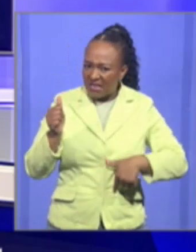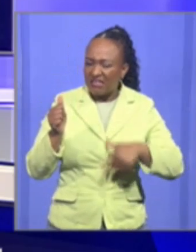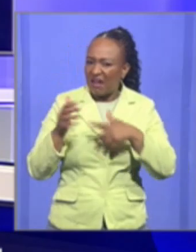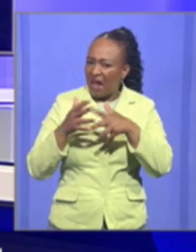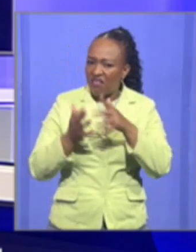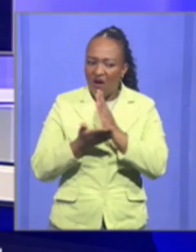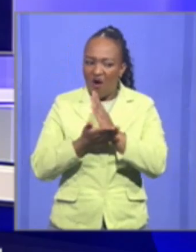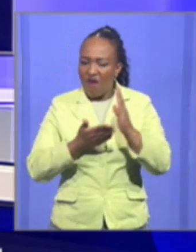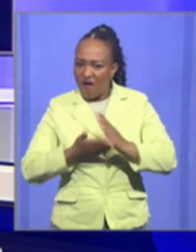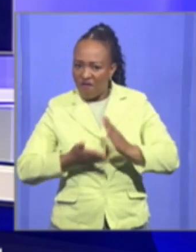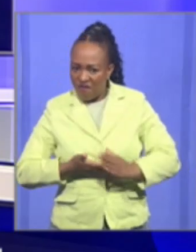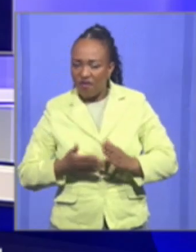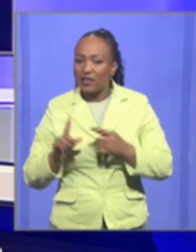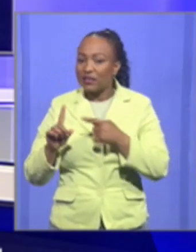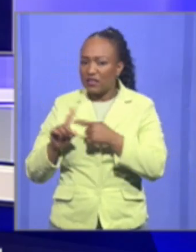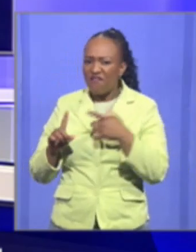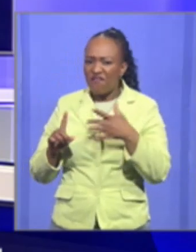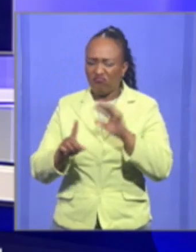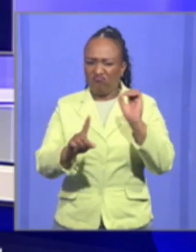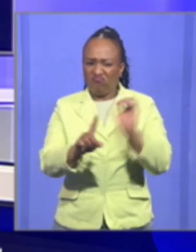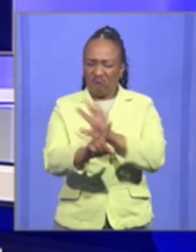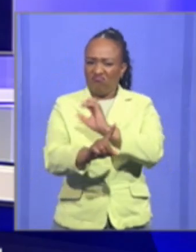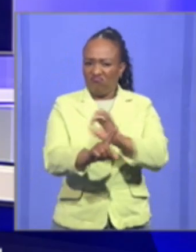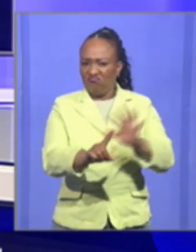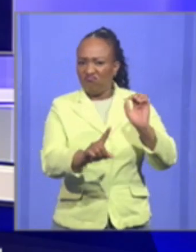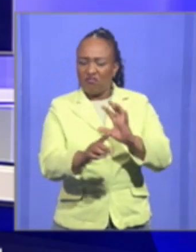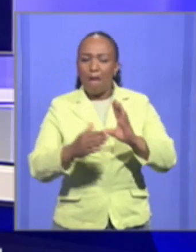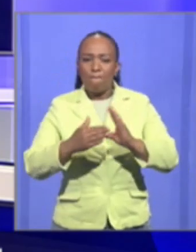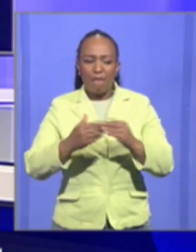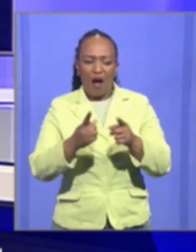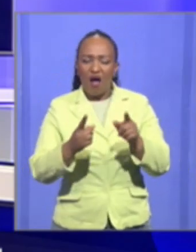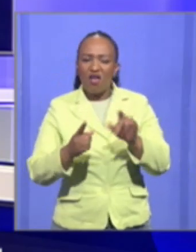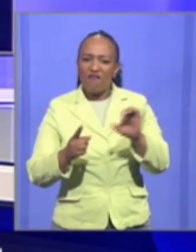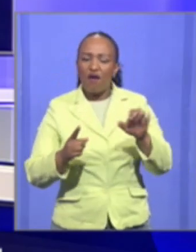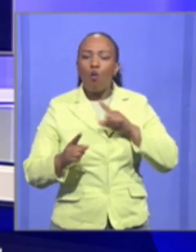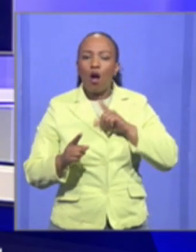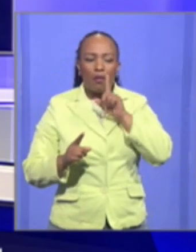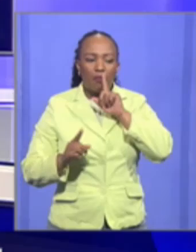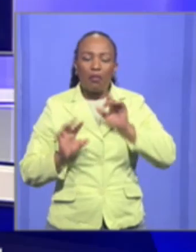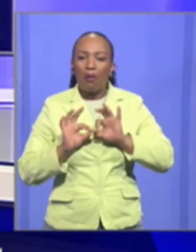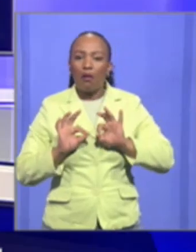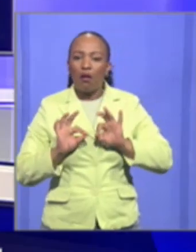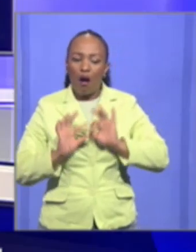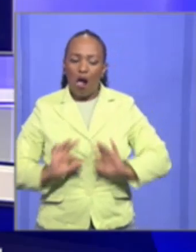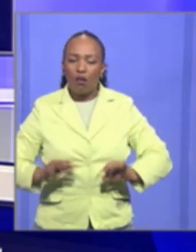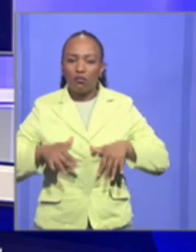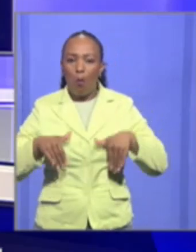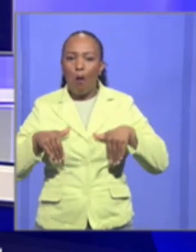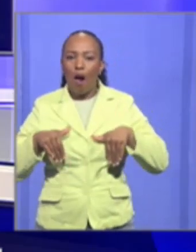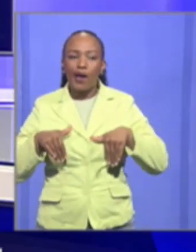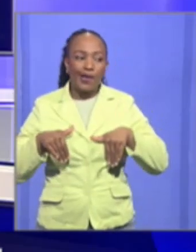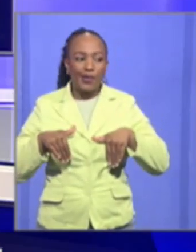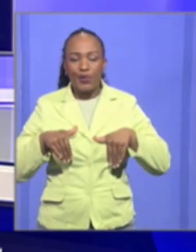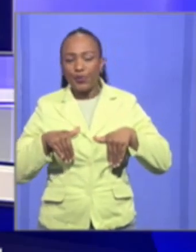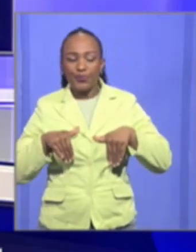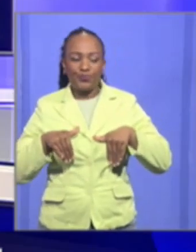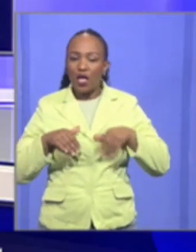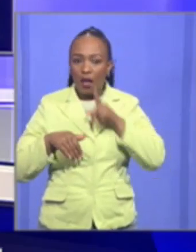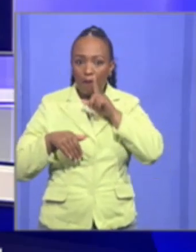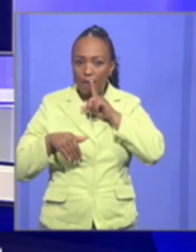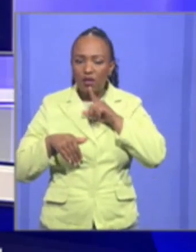ka bogale baetapele ba EFF bao ba bonagalago ba homotše ge a be a lemoga gore mokgatlo o a hlaselwa.